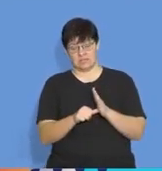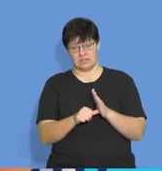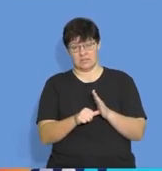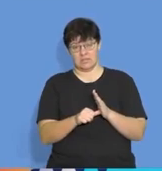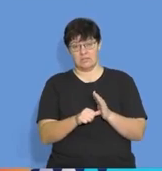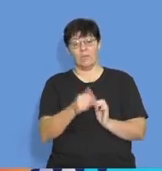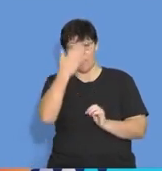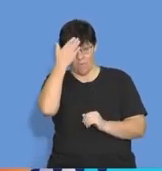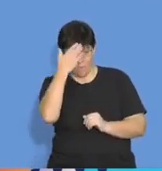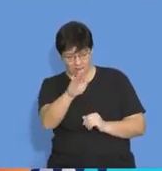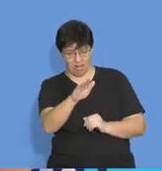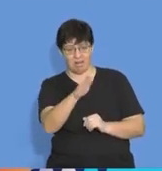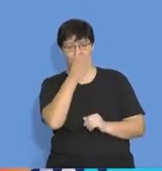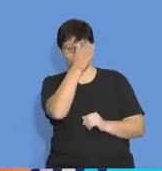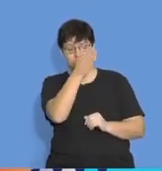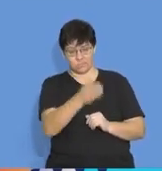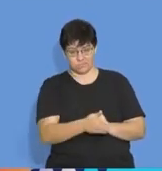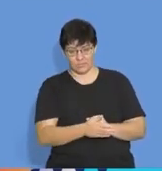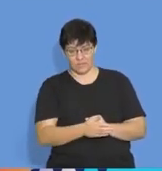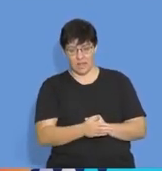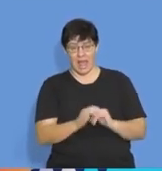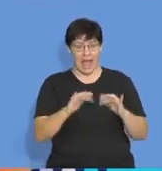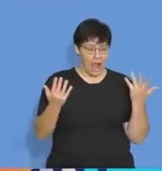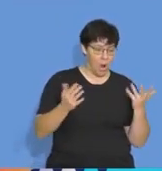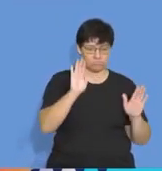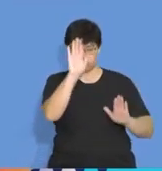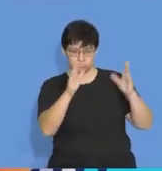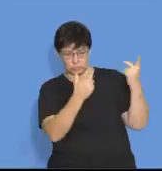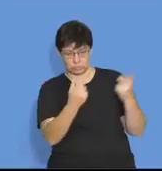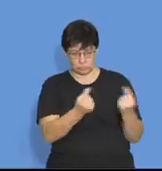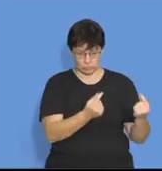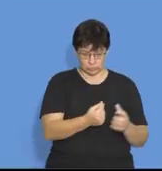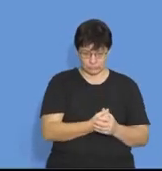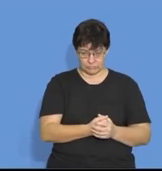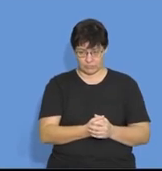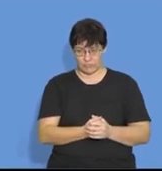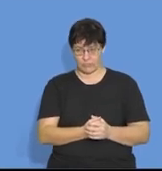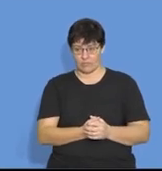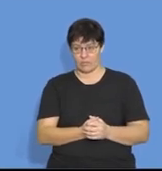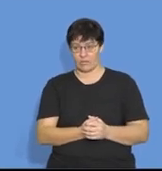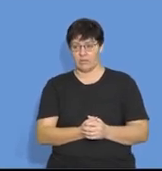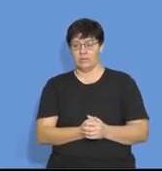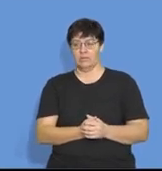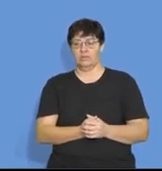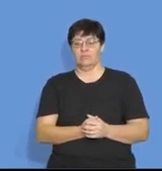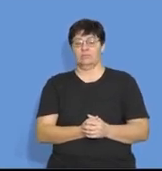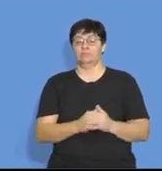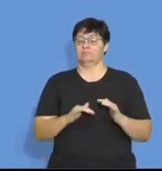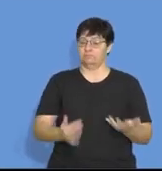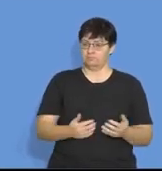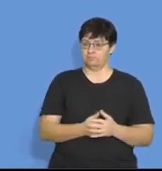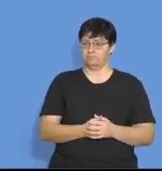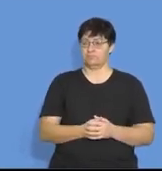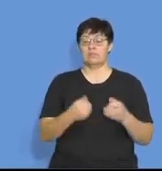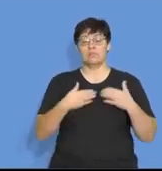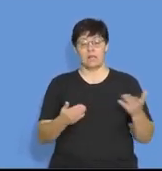know that component or you know the layout, as you will see just now. So, we start off